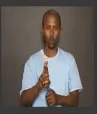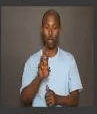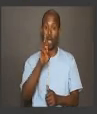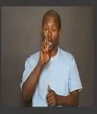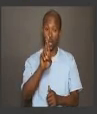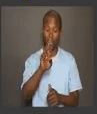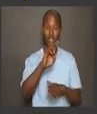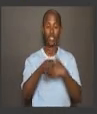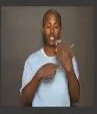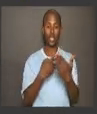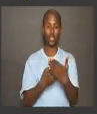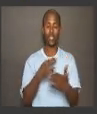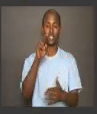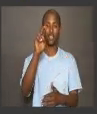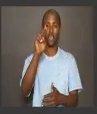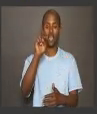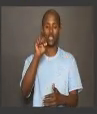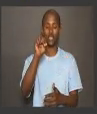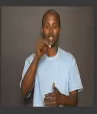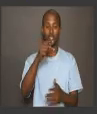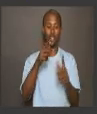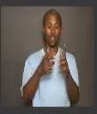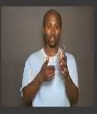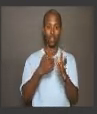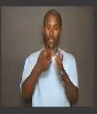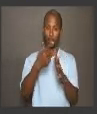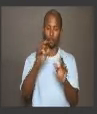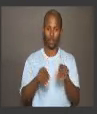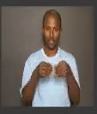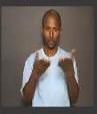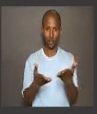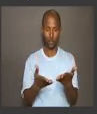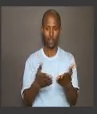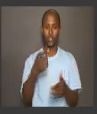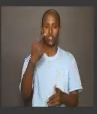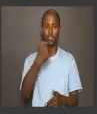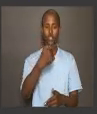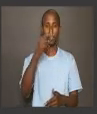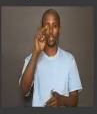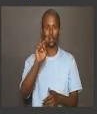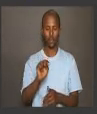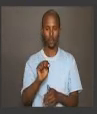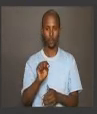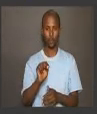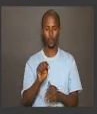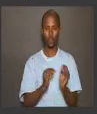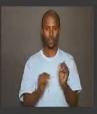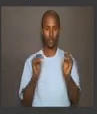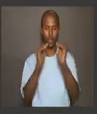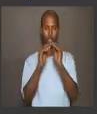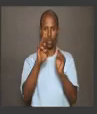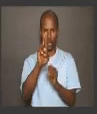the nth term is given by Gn equals